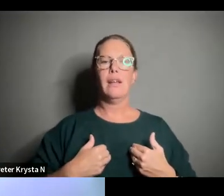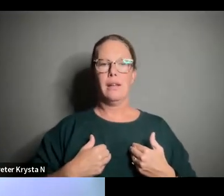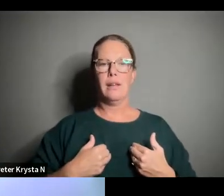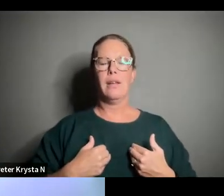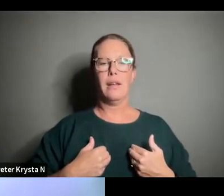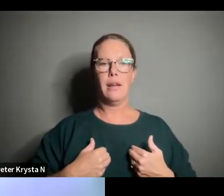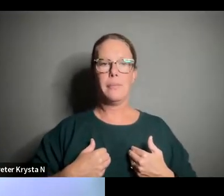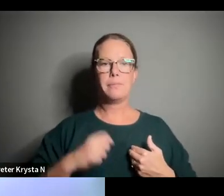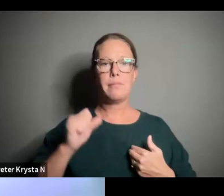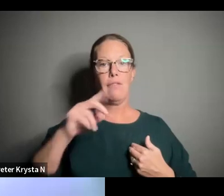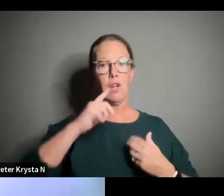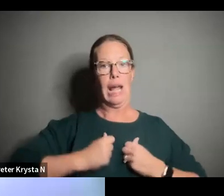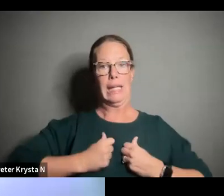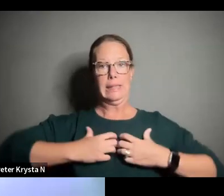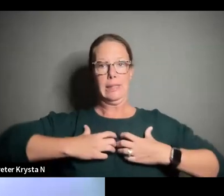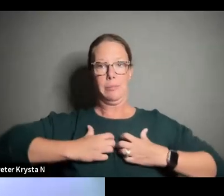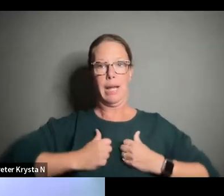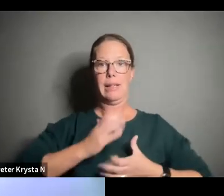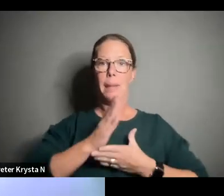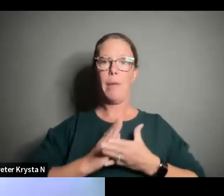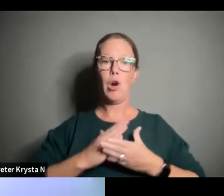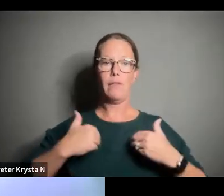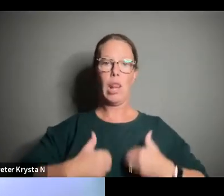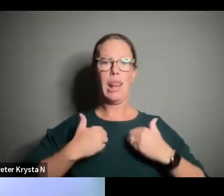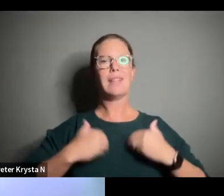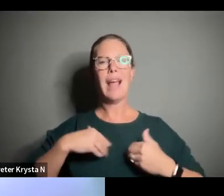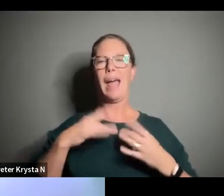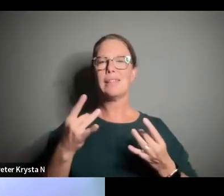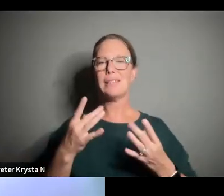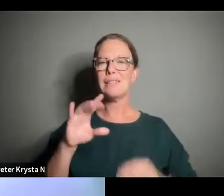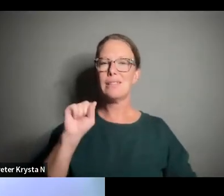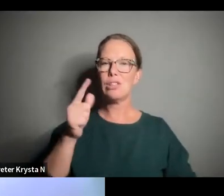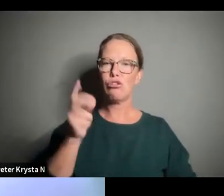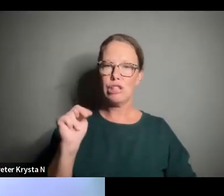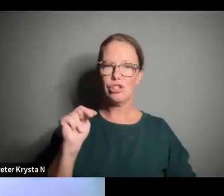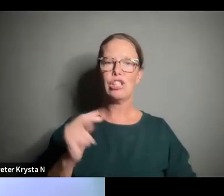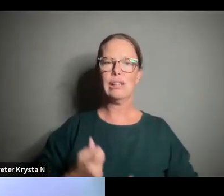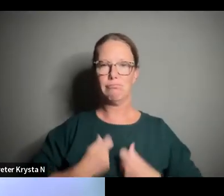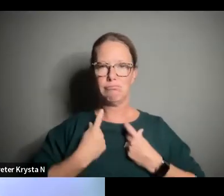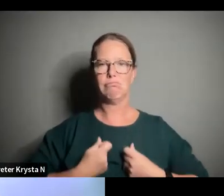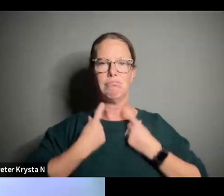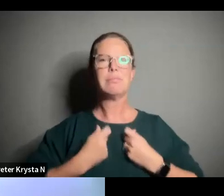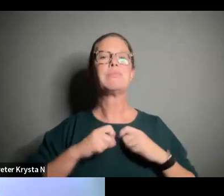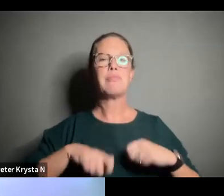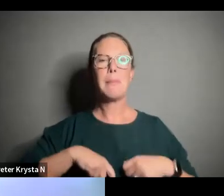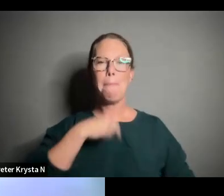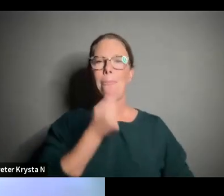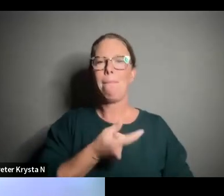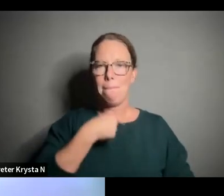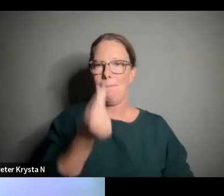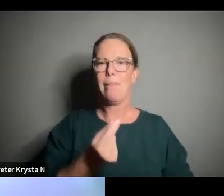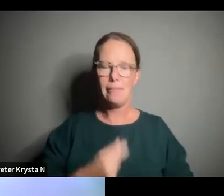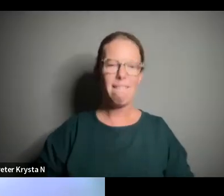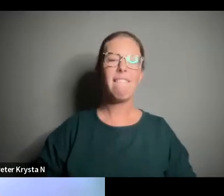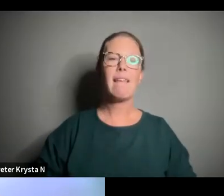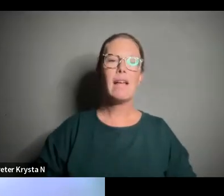not expanding that part of your lung, it gets secretions. Now, tracheostomies and then the tracheal tube lead to secretions also. And so that's why